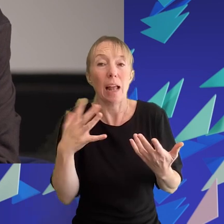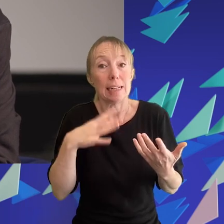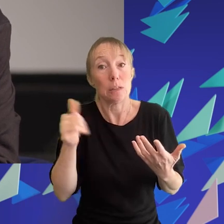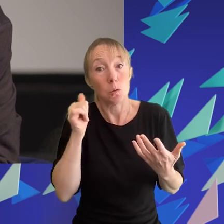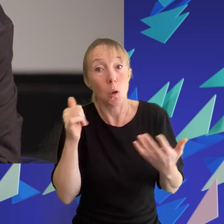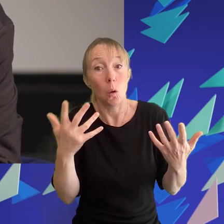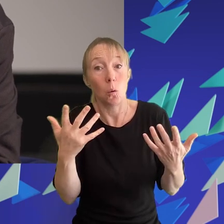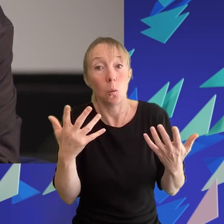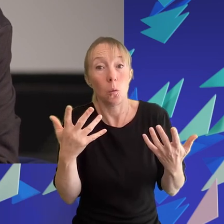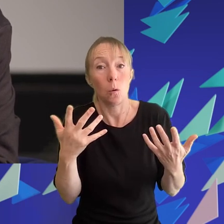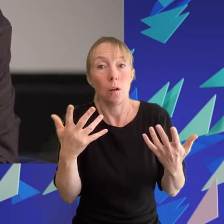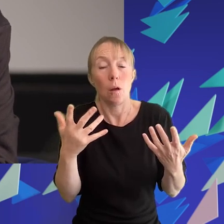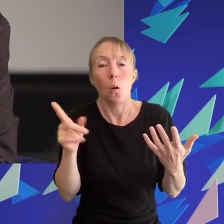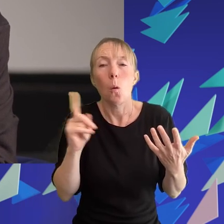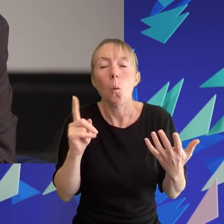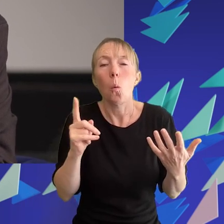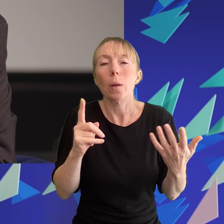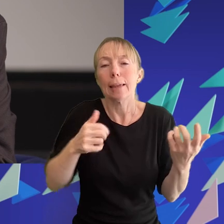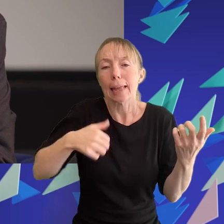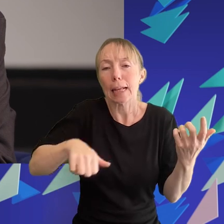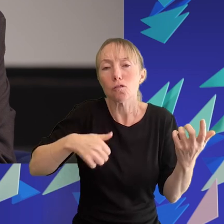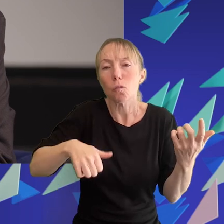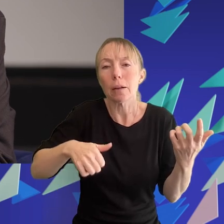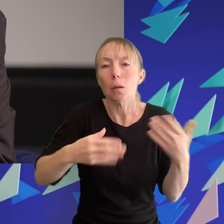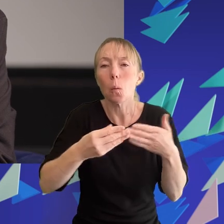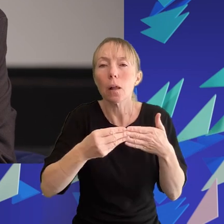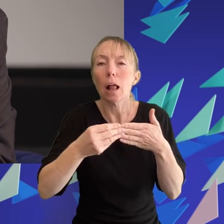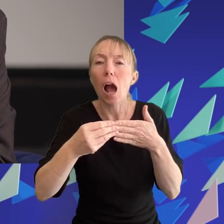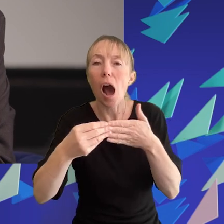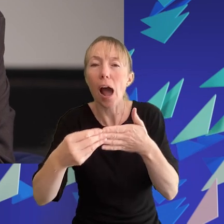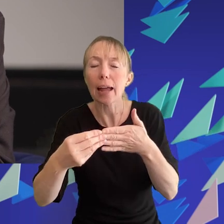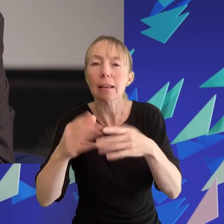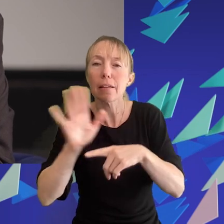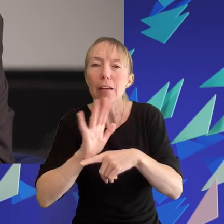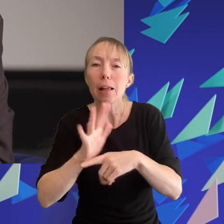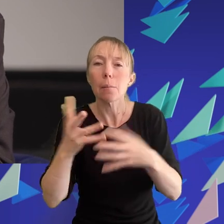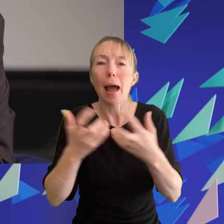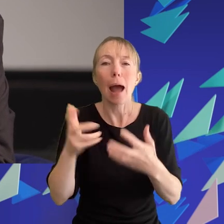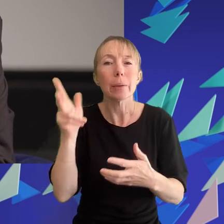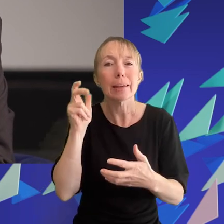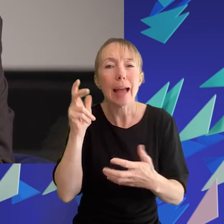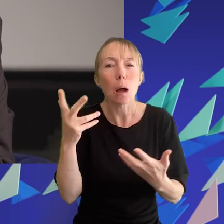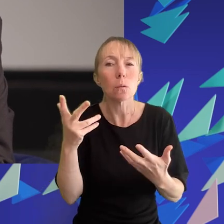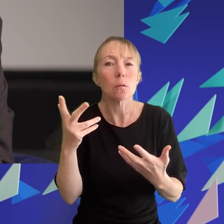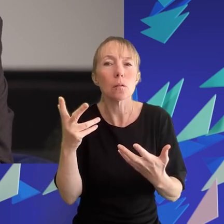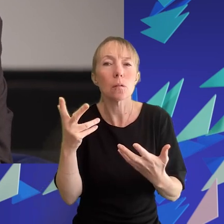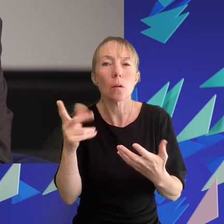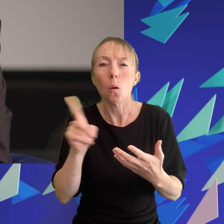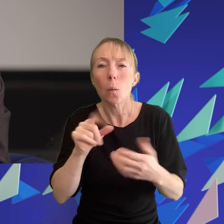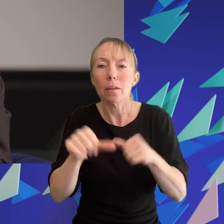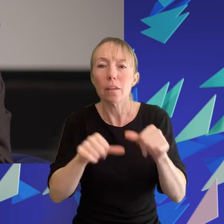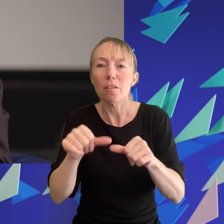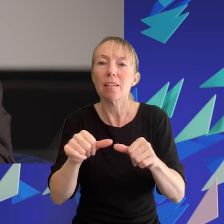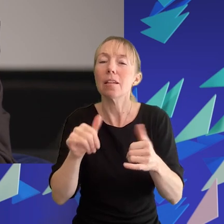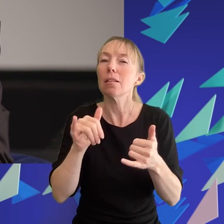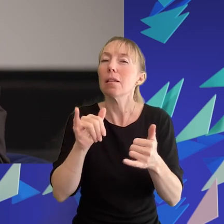I need to know what is the instrument that will guide the film, how it sounds, and what is the rhythm. Sometimes I try to make the music in advance,